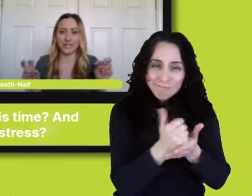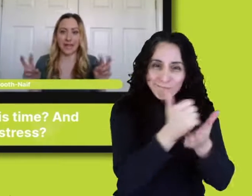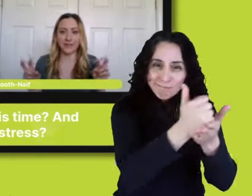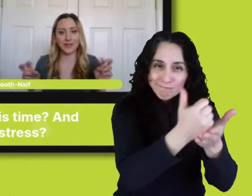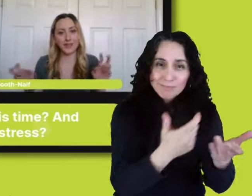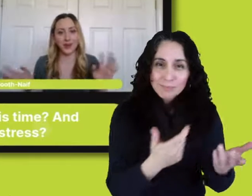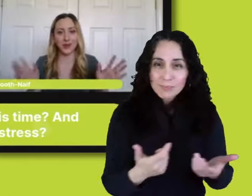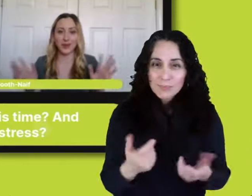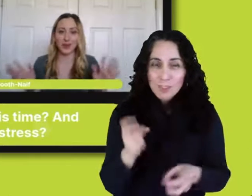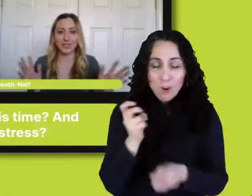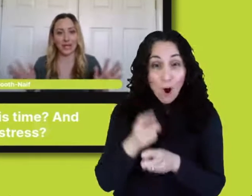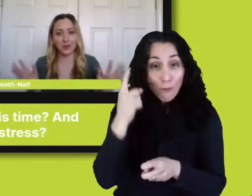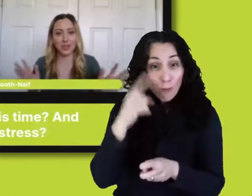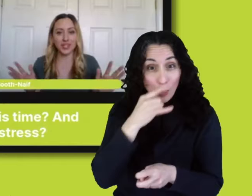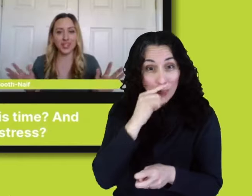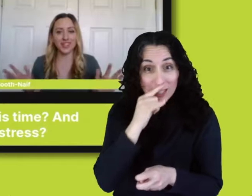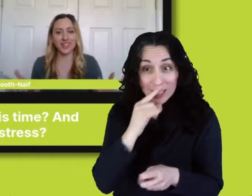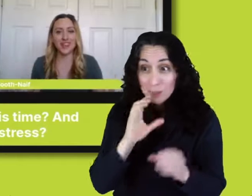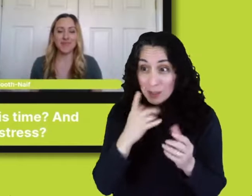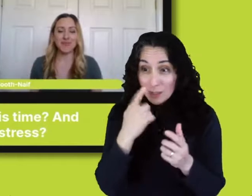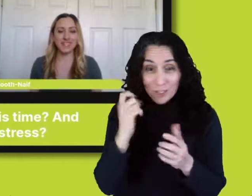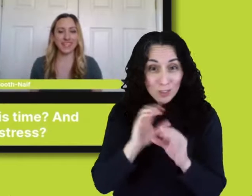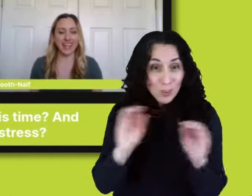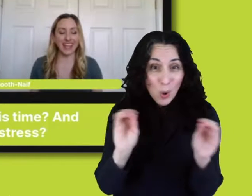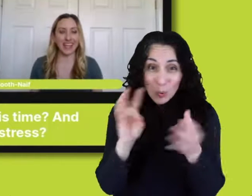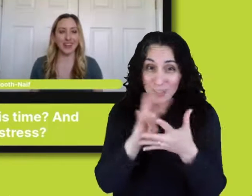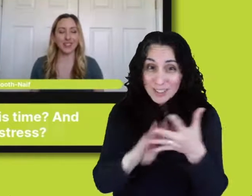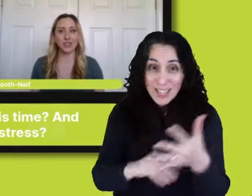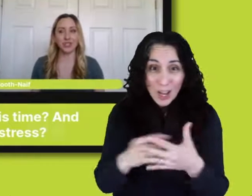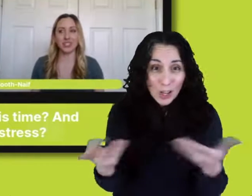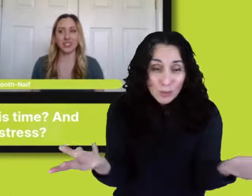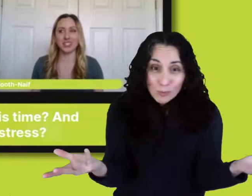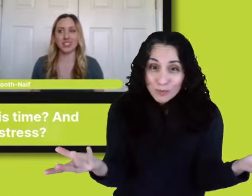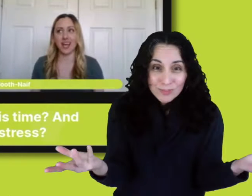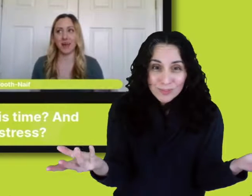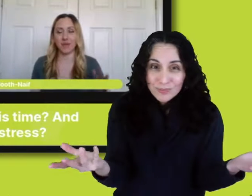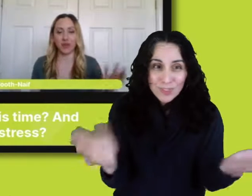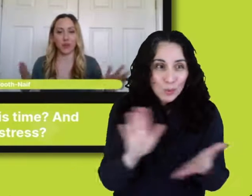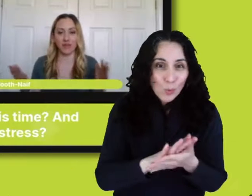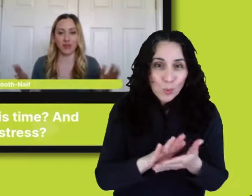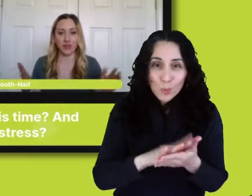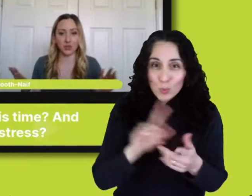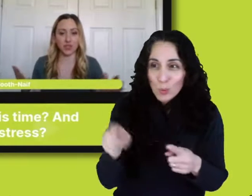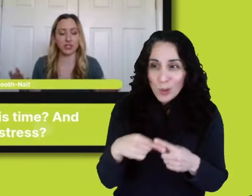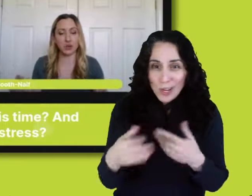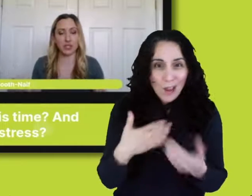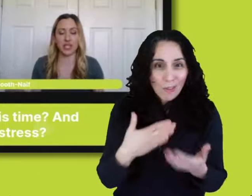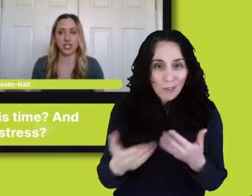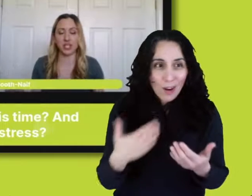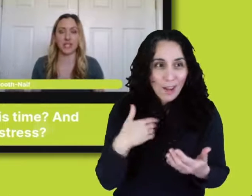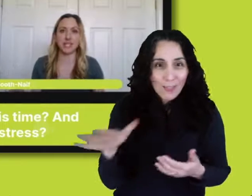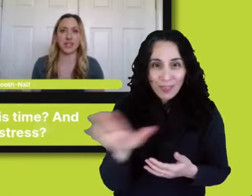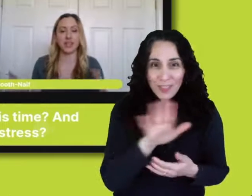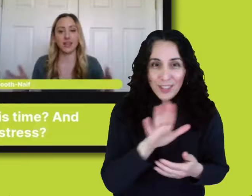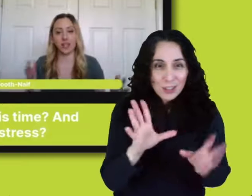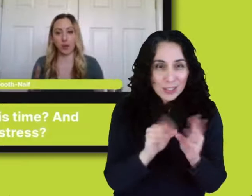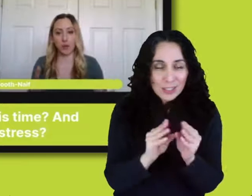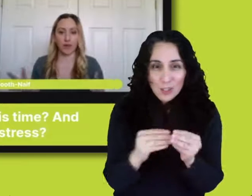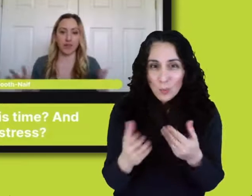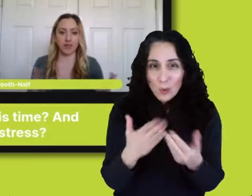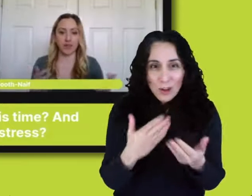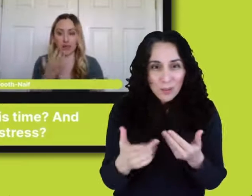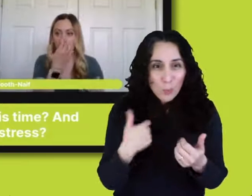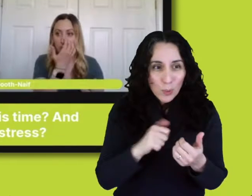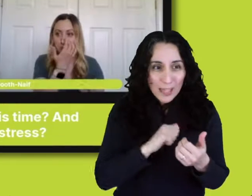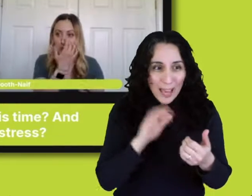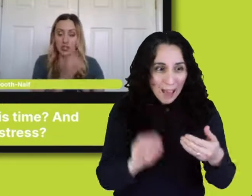there is kind of, no schedule per se, school just, whenever they're doing school sessions and,